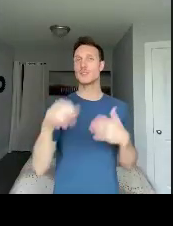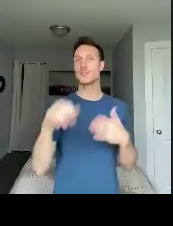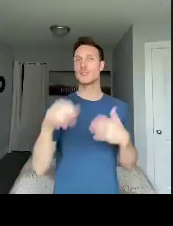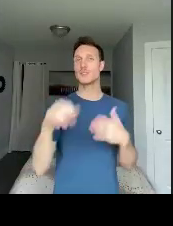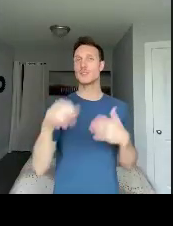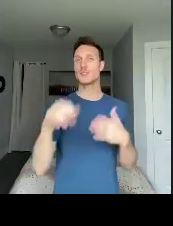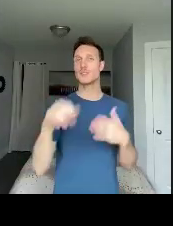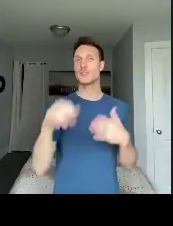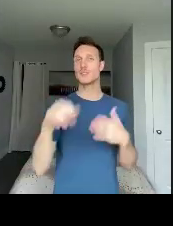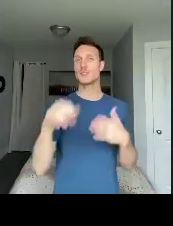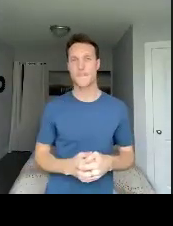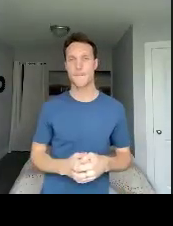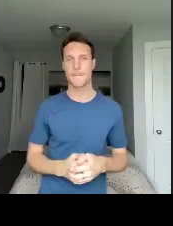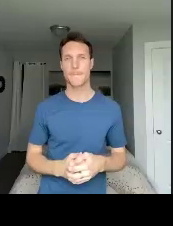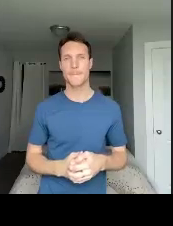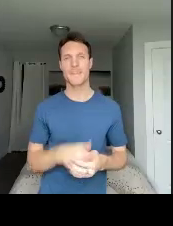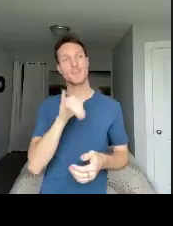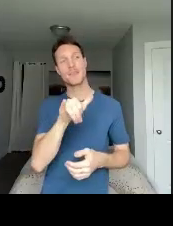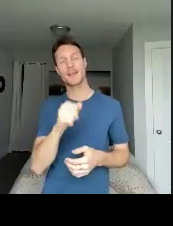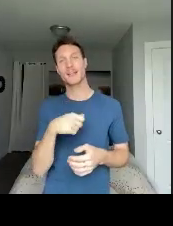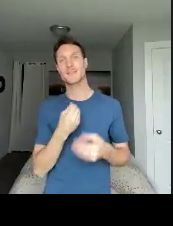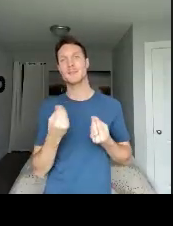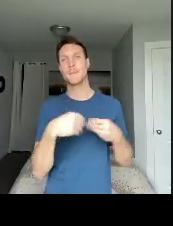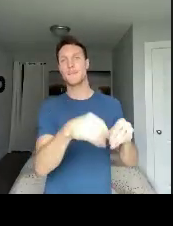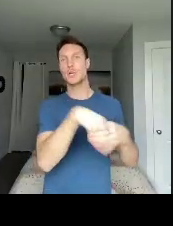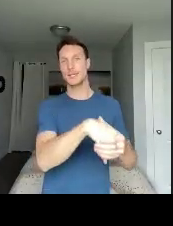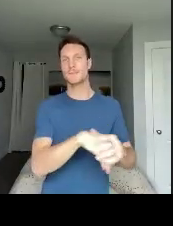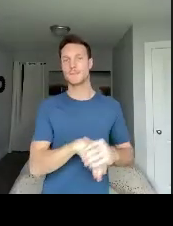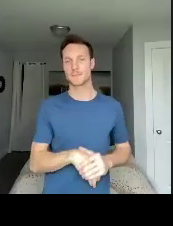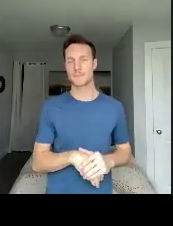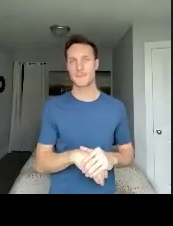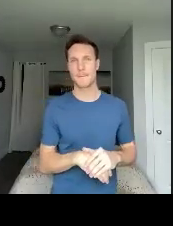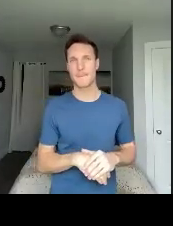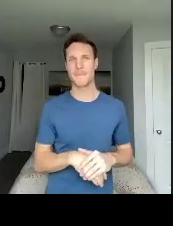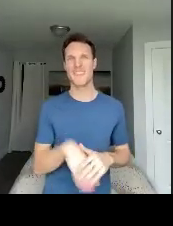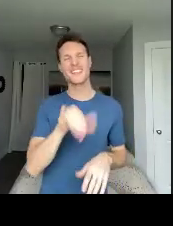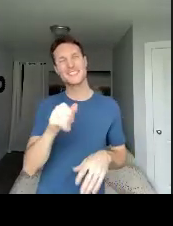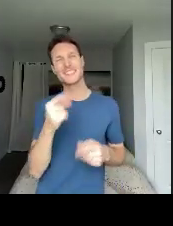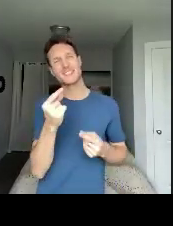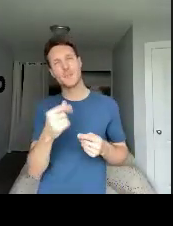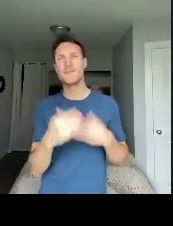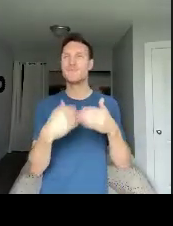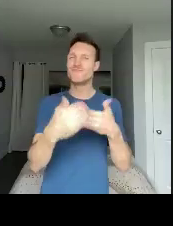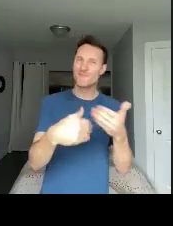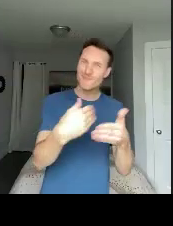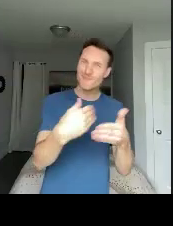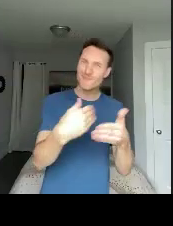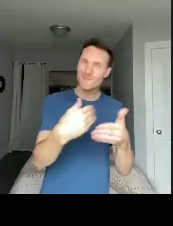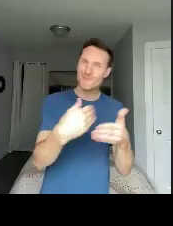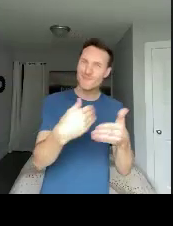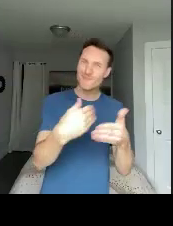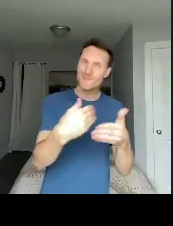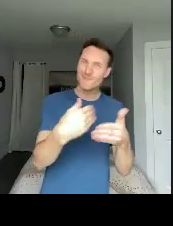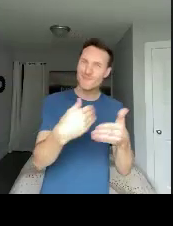submitted. So that is kind of a little bit of an ongoing project, but we hope for those to be approved very